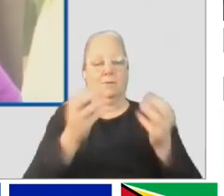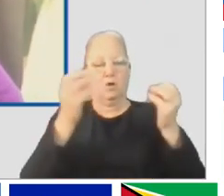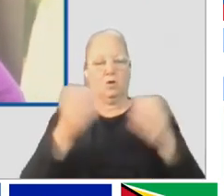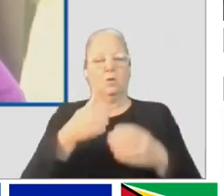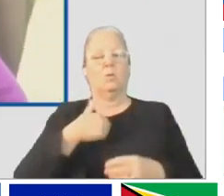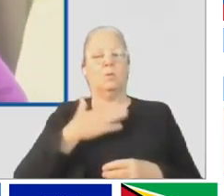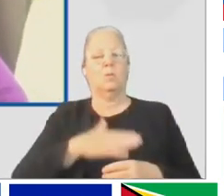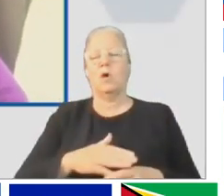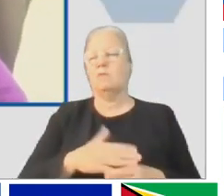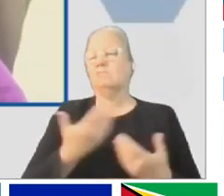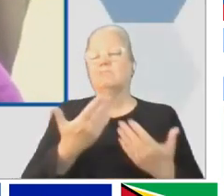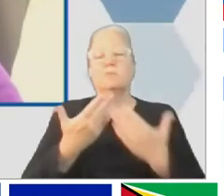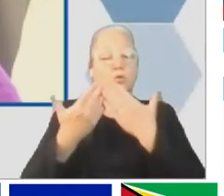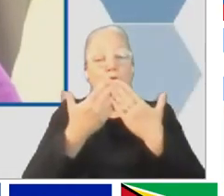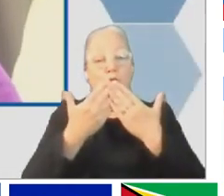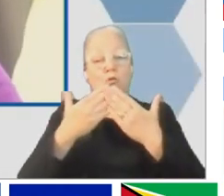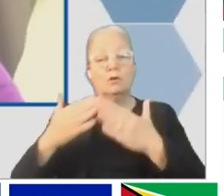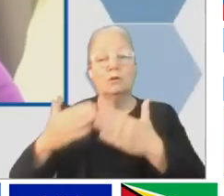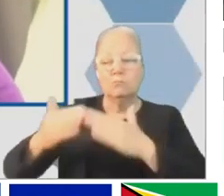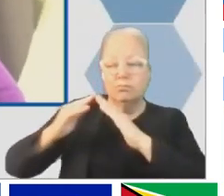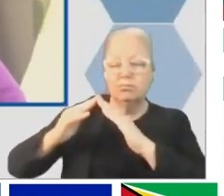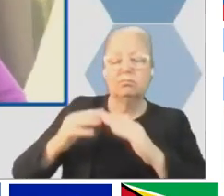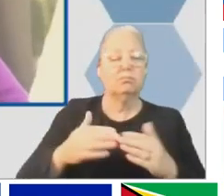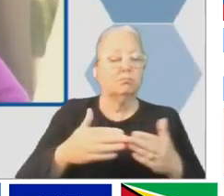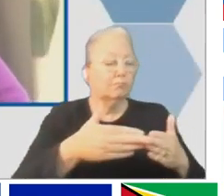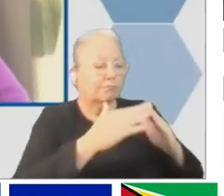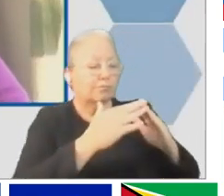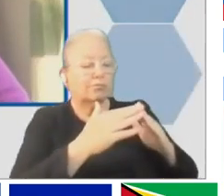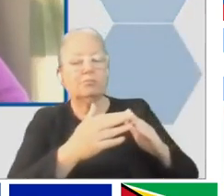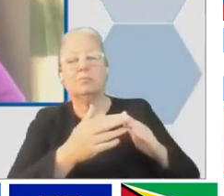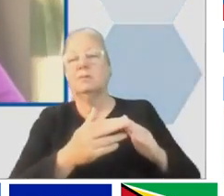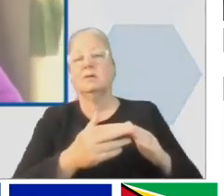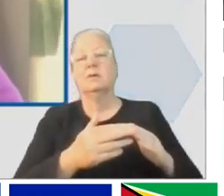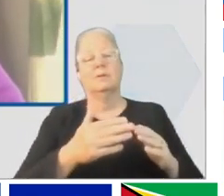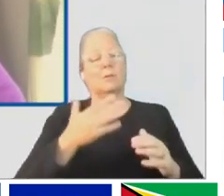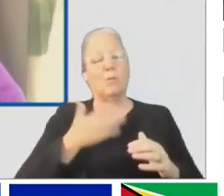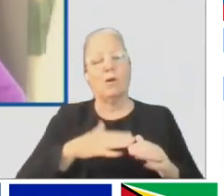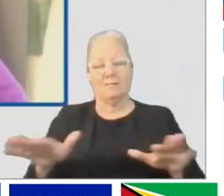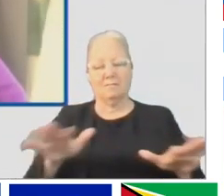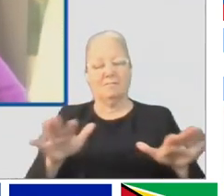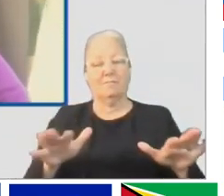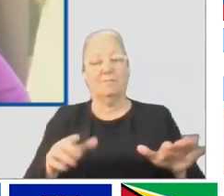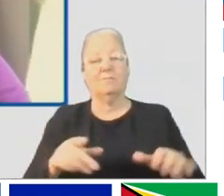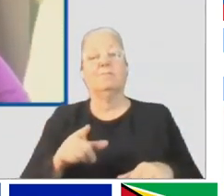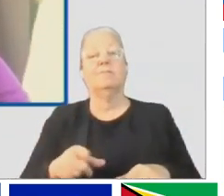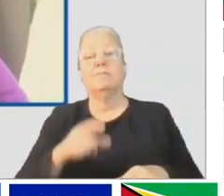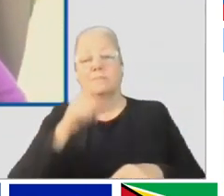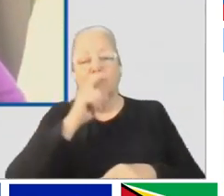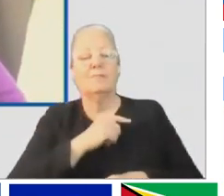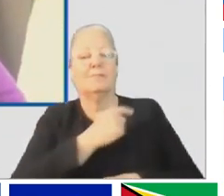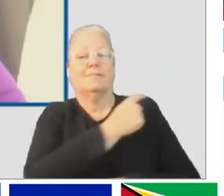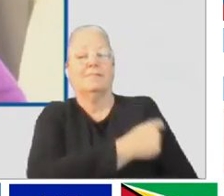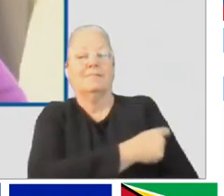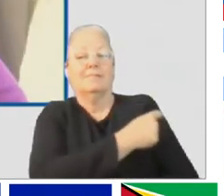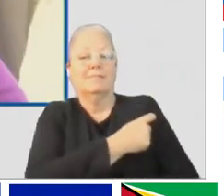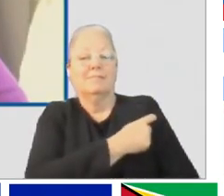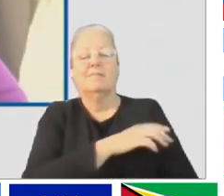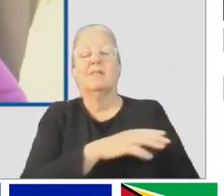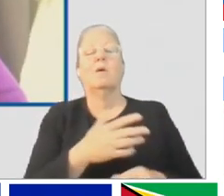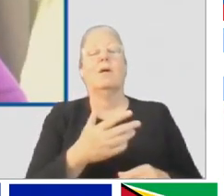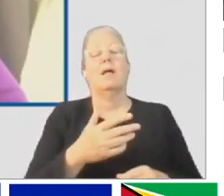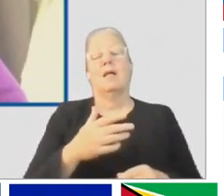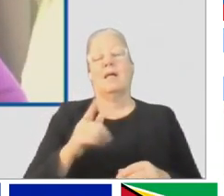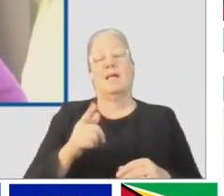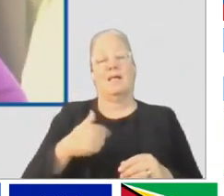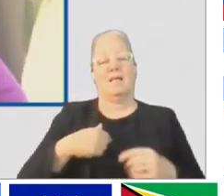We need to get persons out of the emergency shelters at the schools. And the Red Cross stepped in as a partner to work with the Ministry of Education and our government in